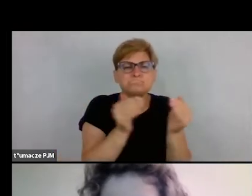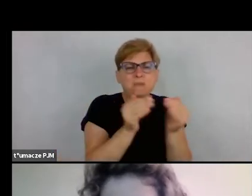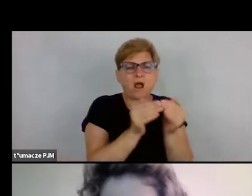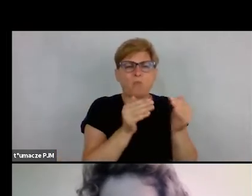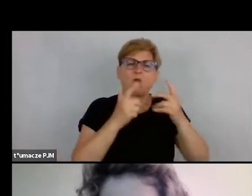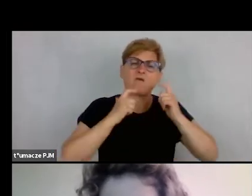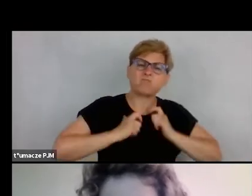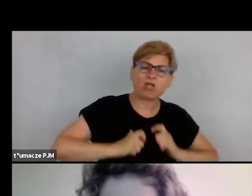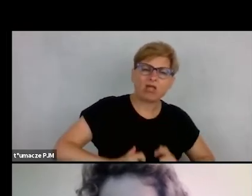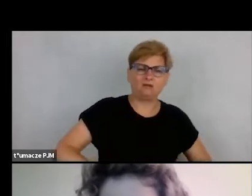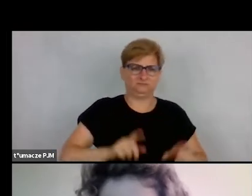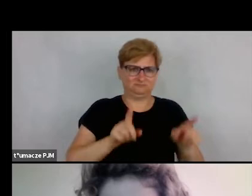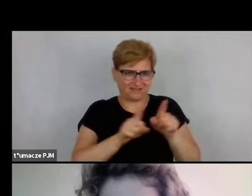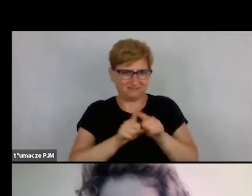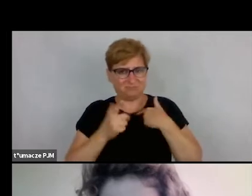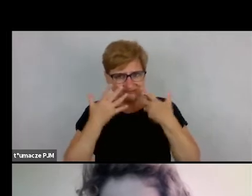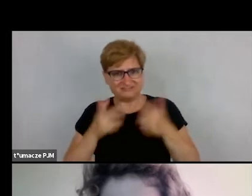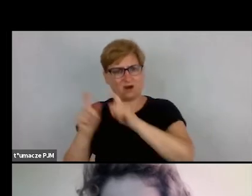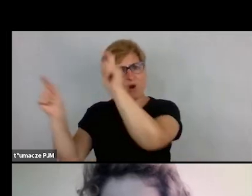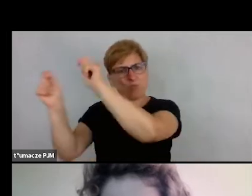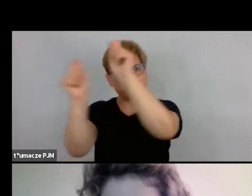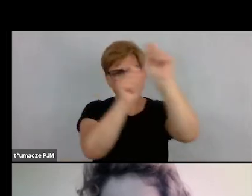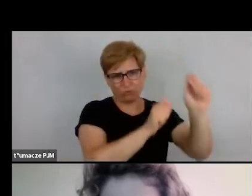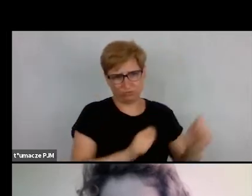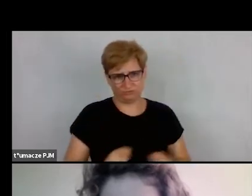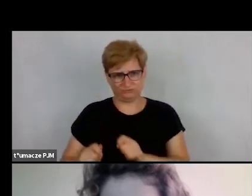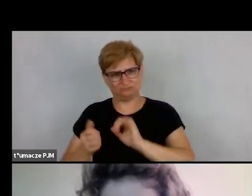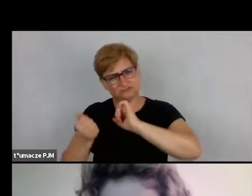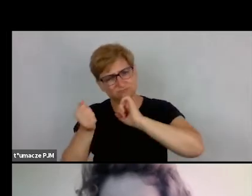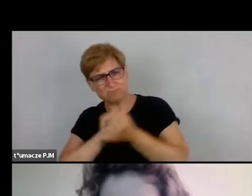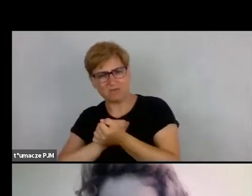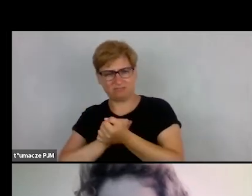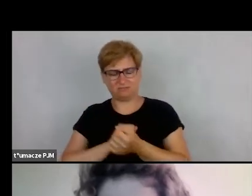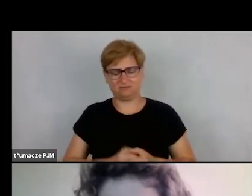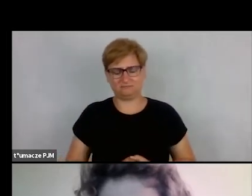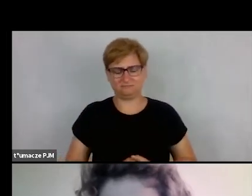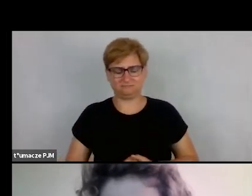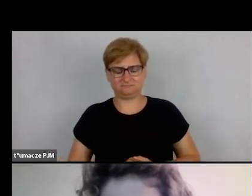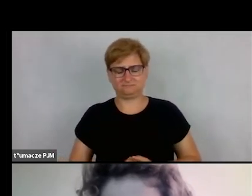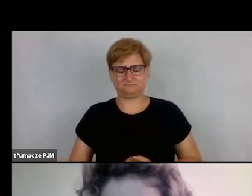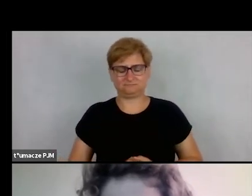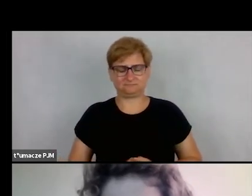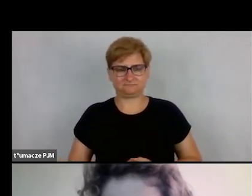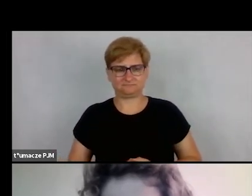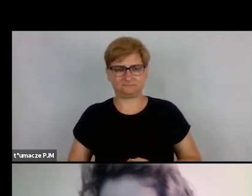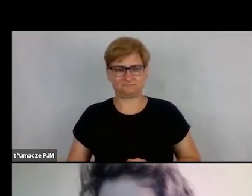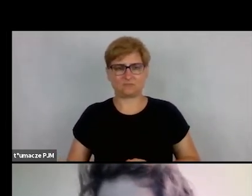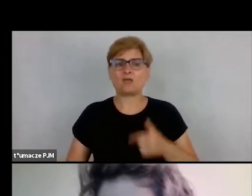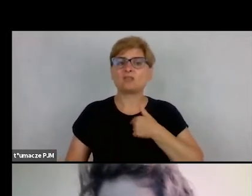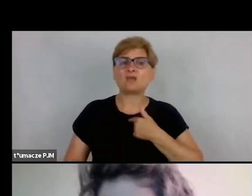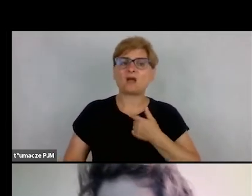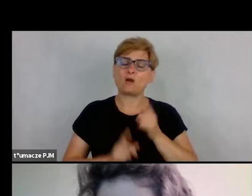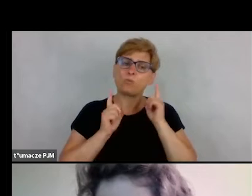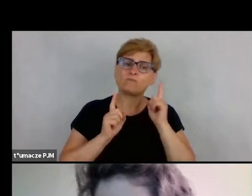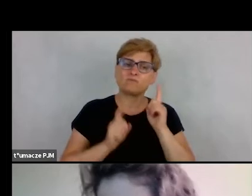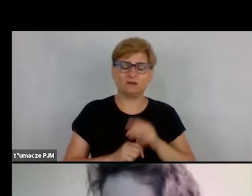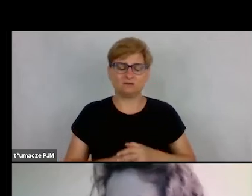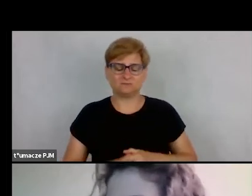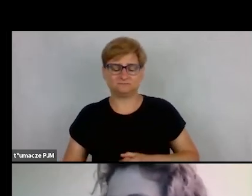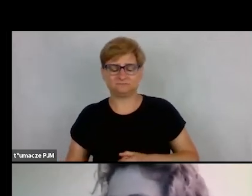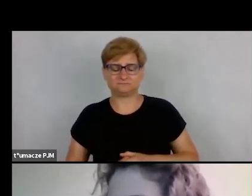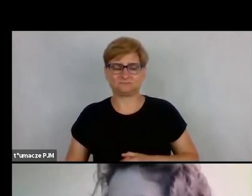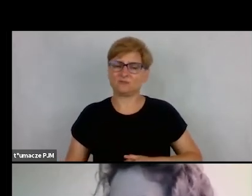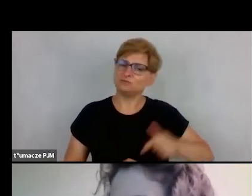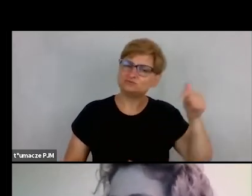powerful currently about men's desire for change. Now, I don't want to suggest that that doesn't